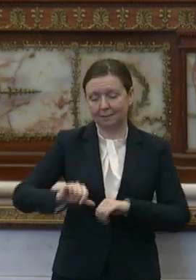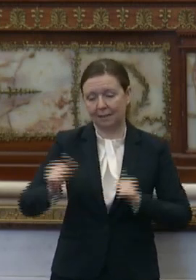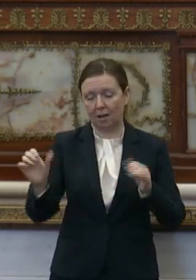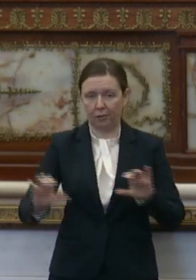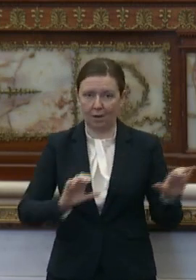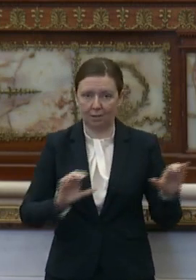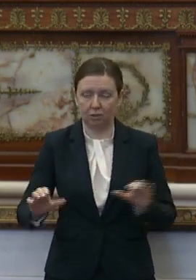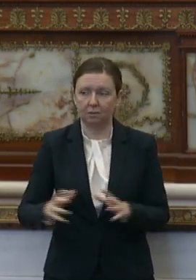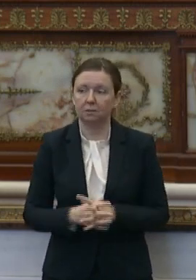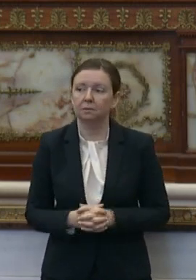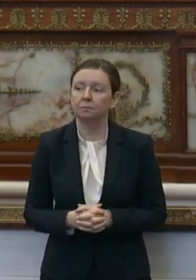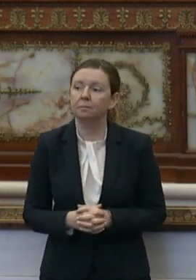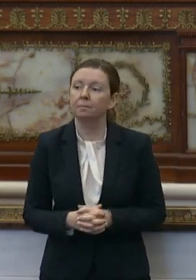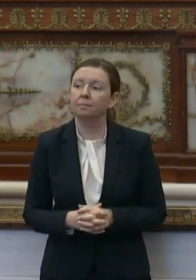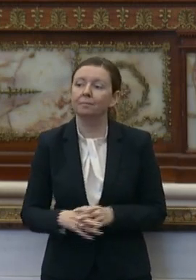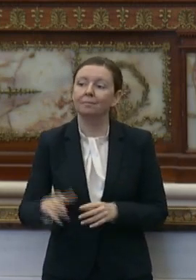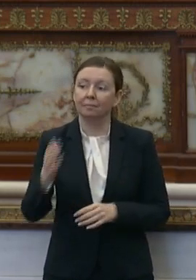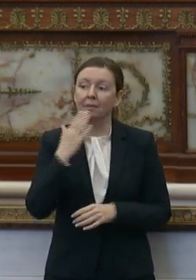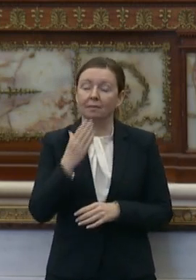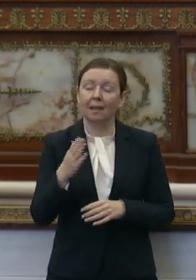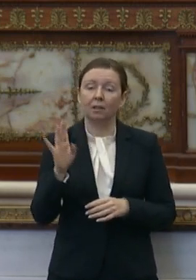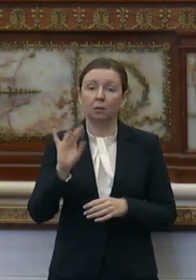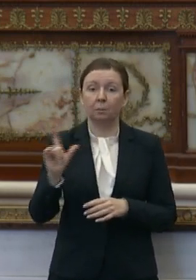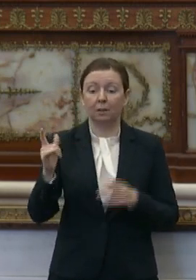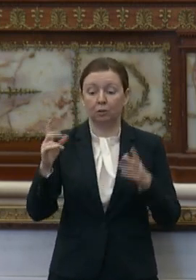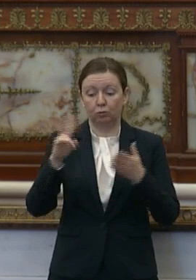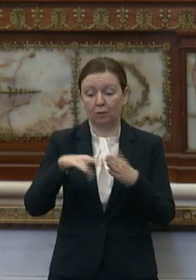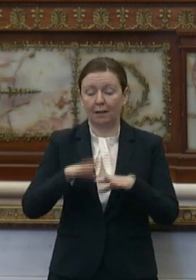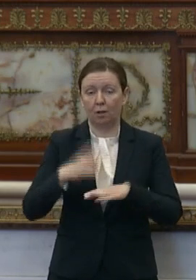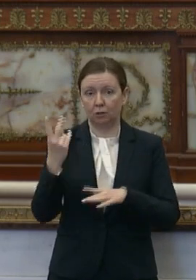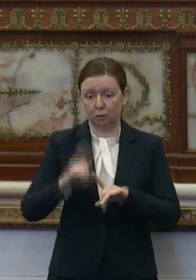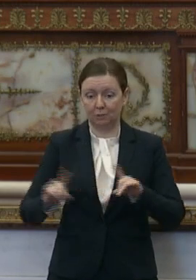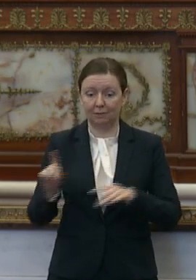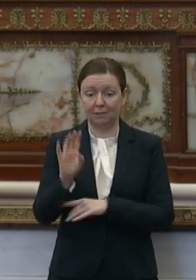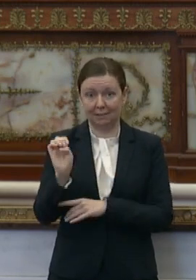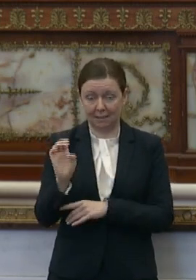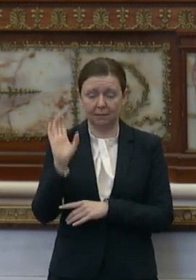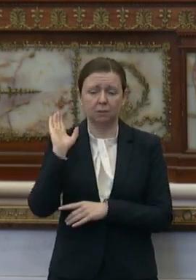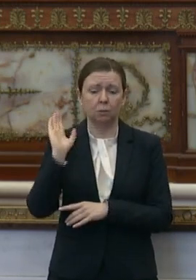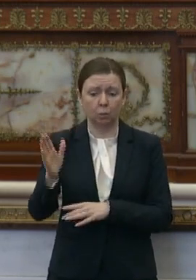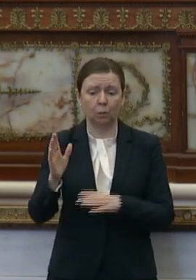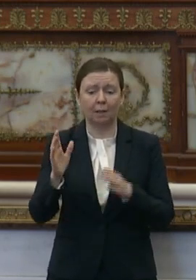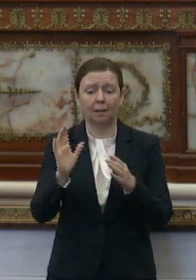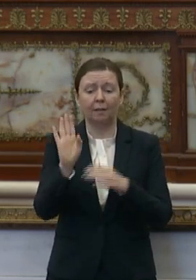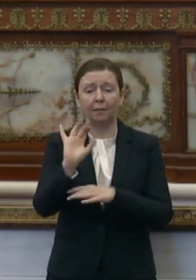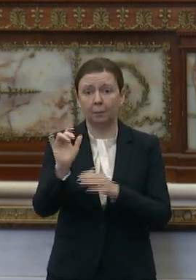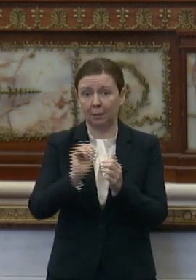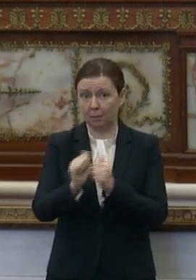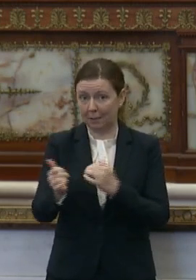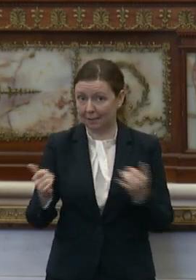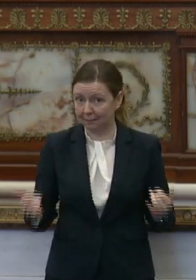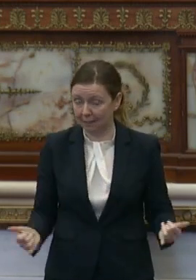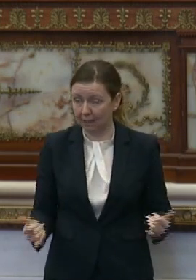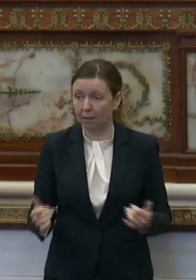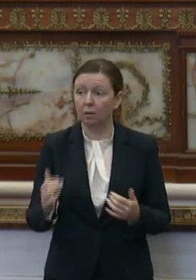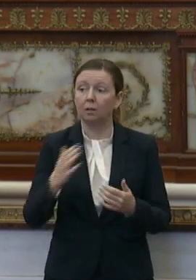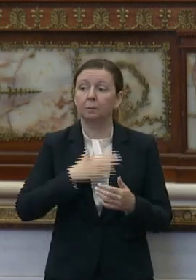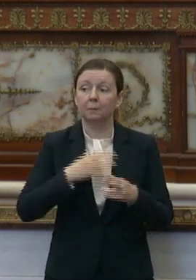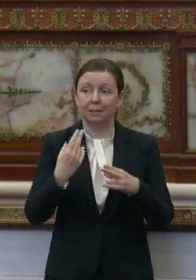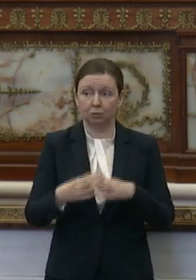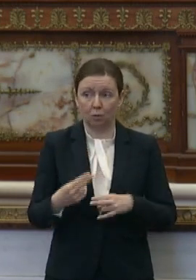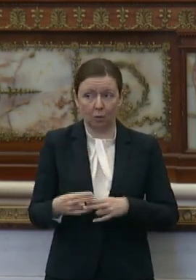actions. Thank you. This bill having been read on two different days, the question now is, shall the bill pass finally? Mr. Decker, call the